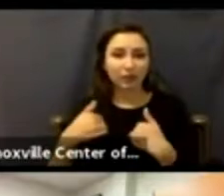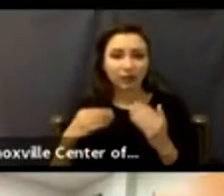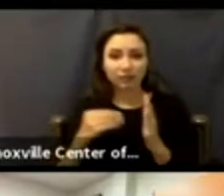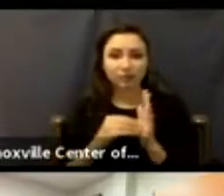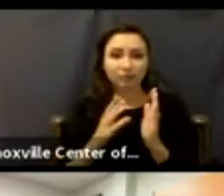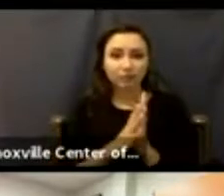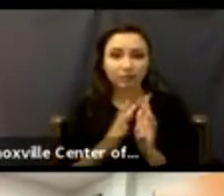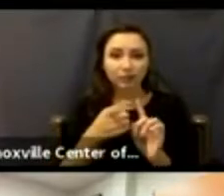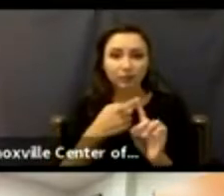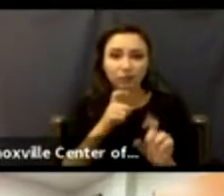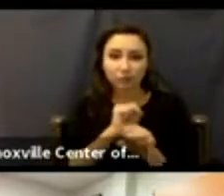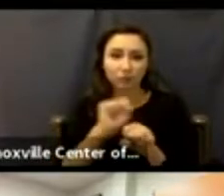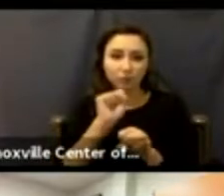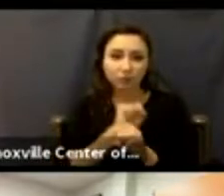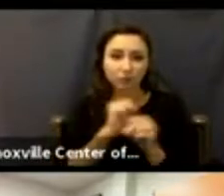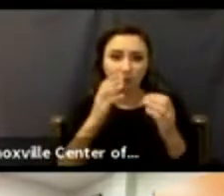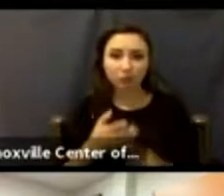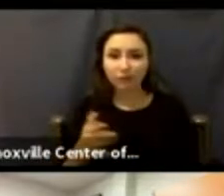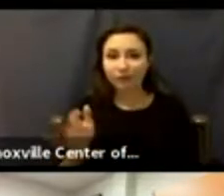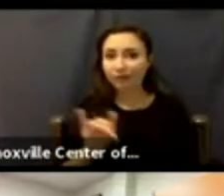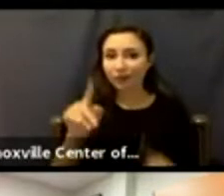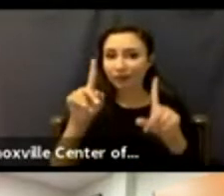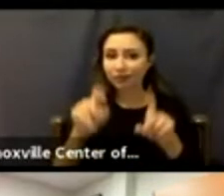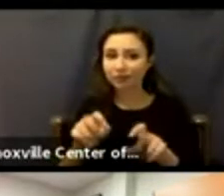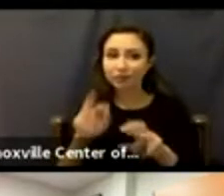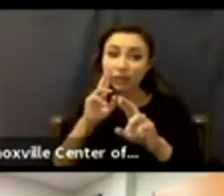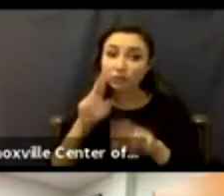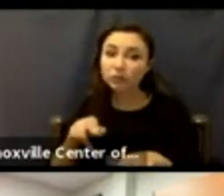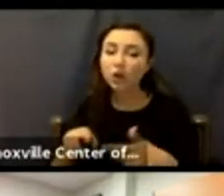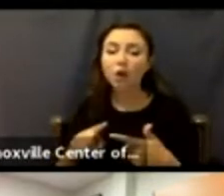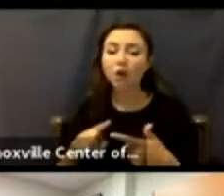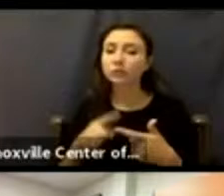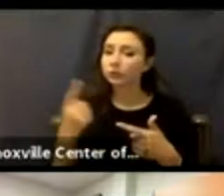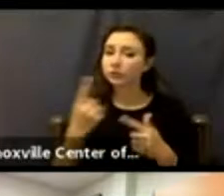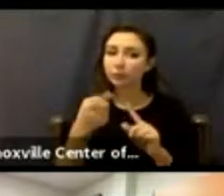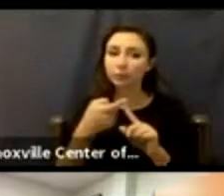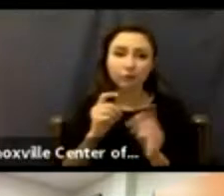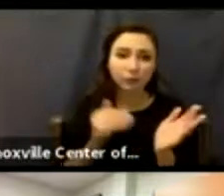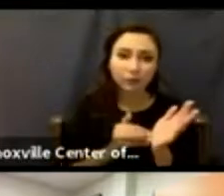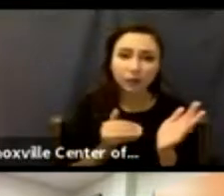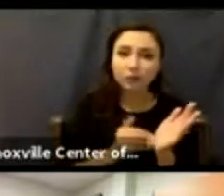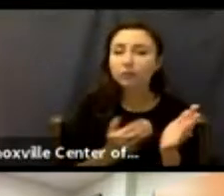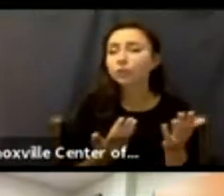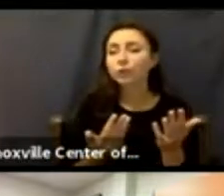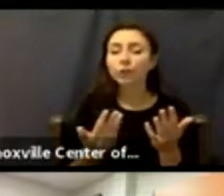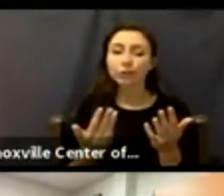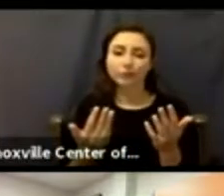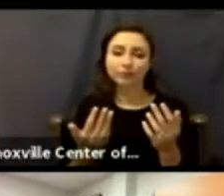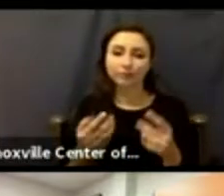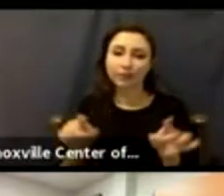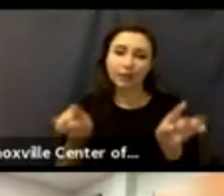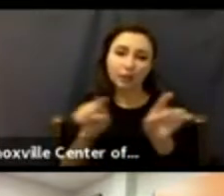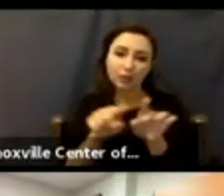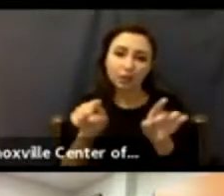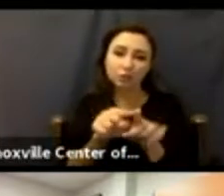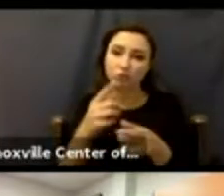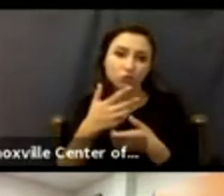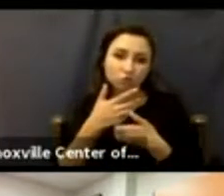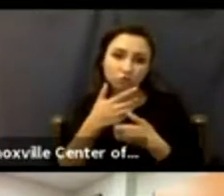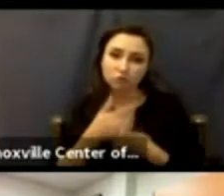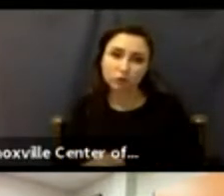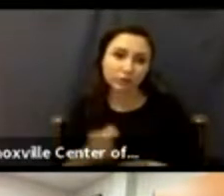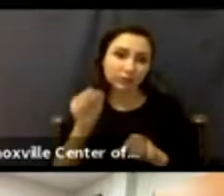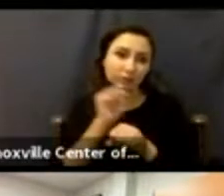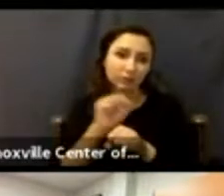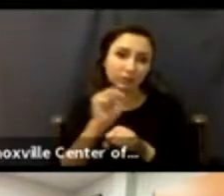employees, such as test results or something from a physician or something like that. So, and also just trusting their employees that they do